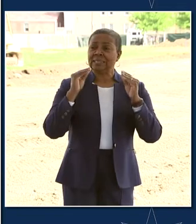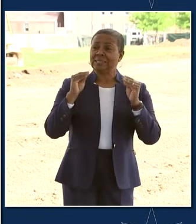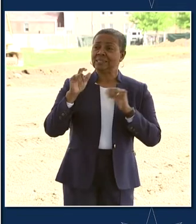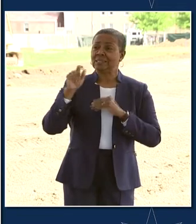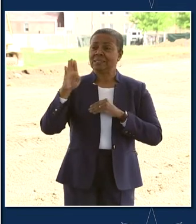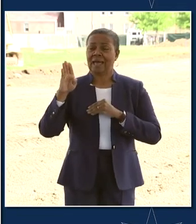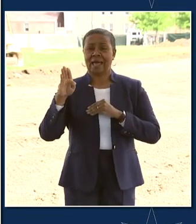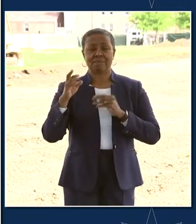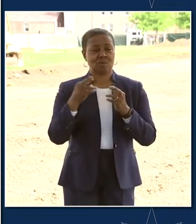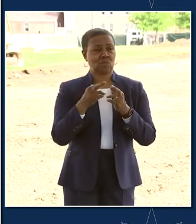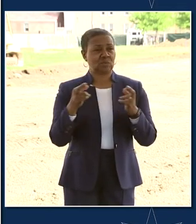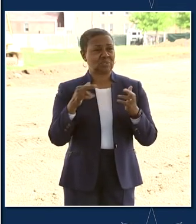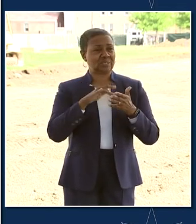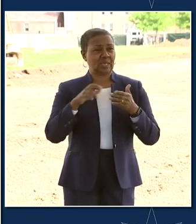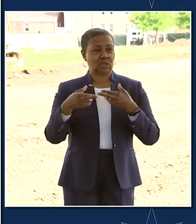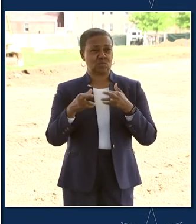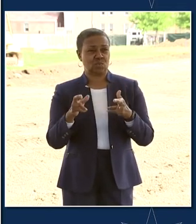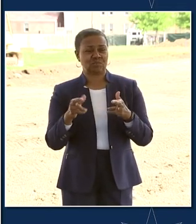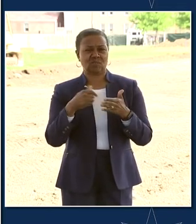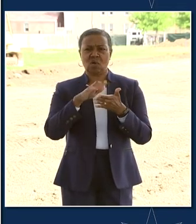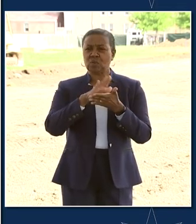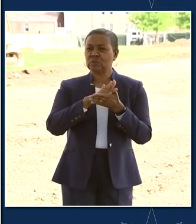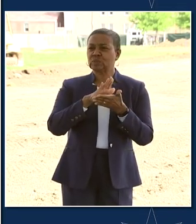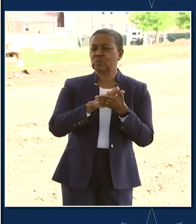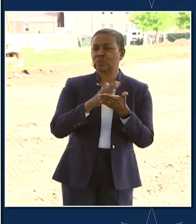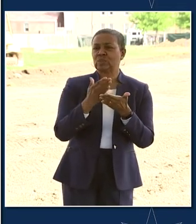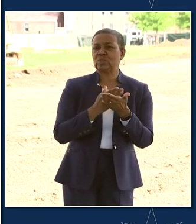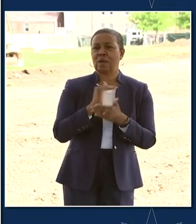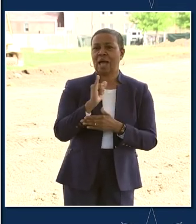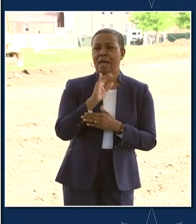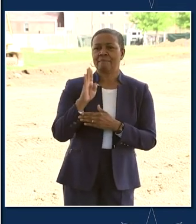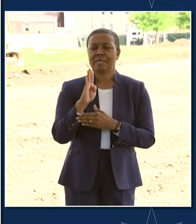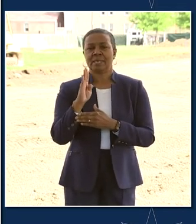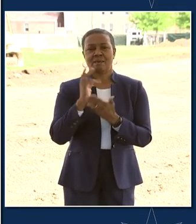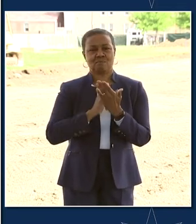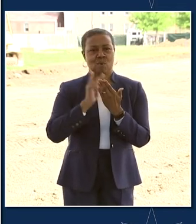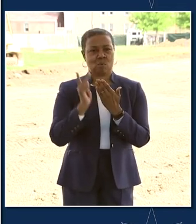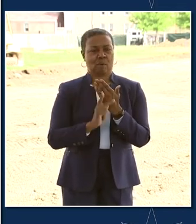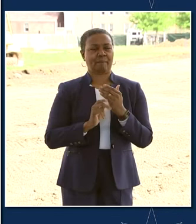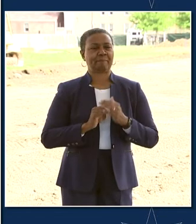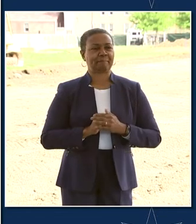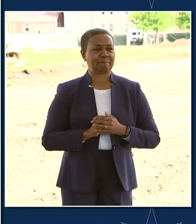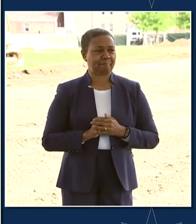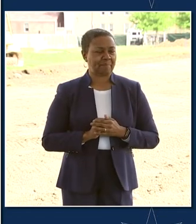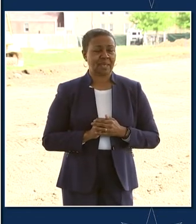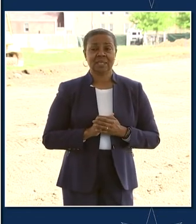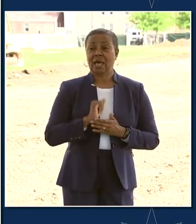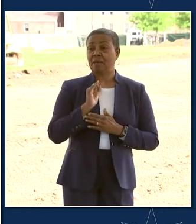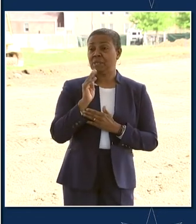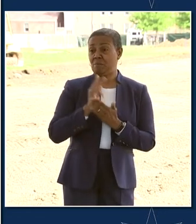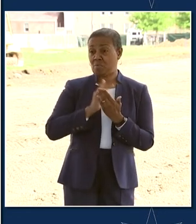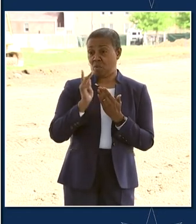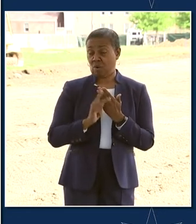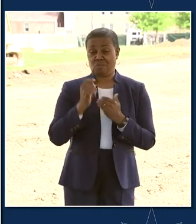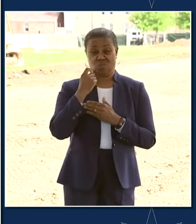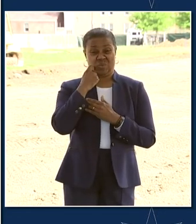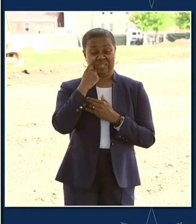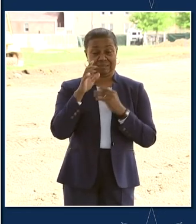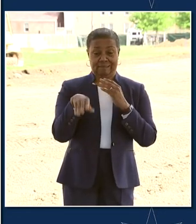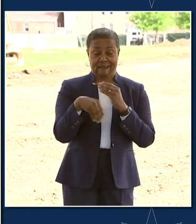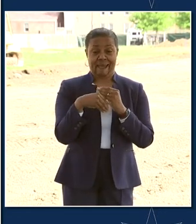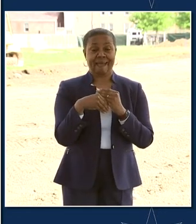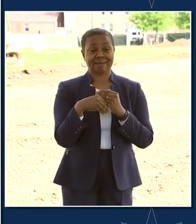lab, and resource and study rooms for the school's new IB program. The IB program was recently